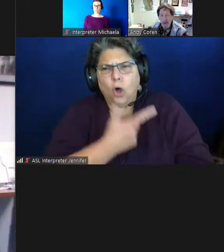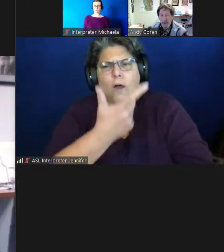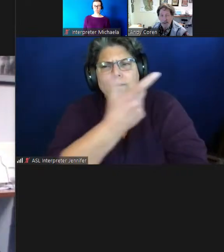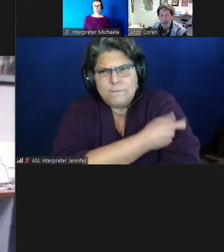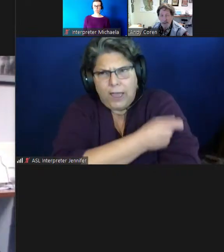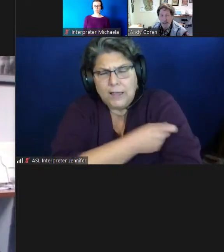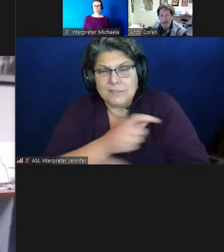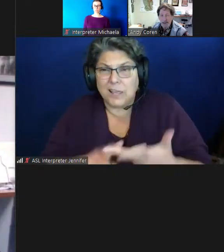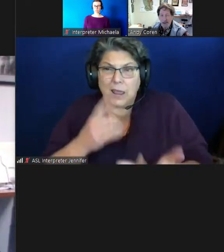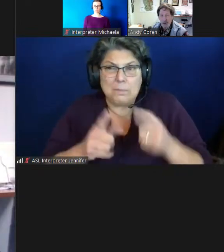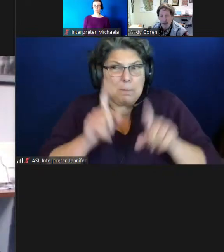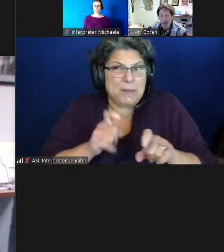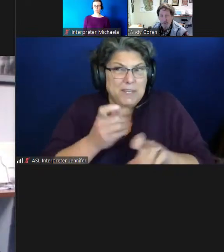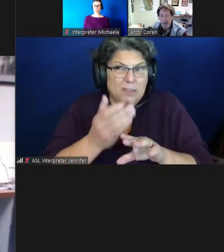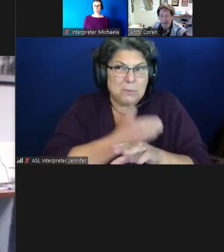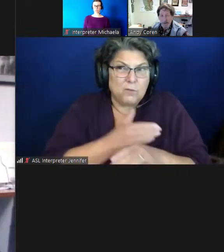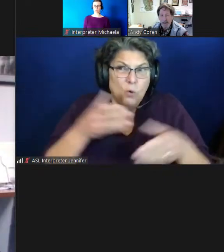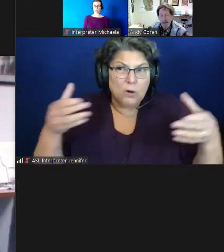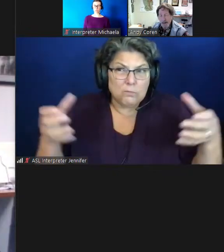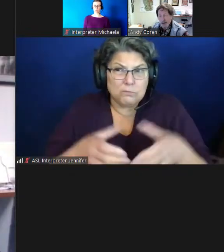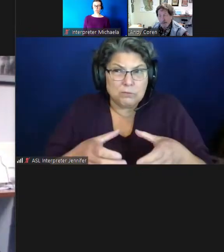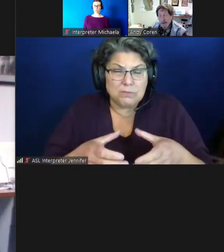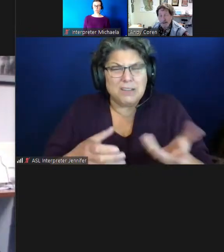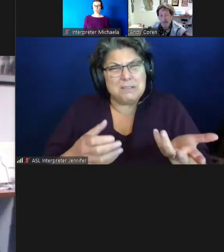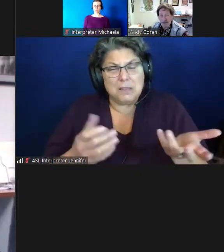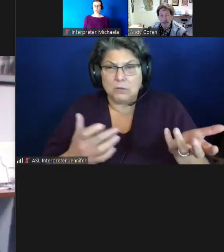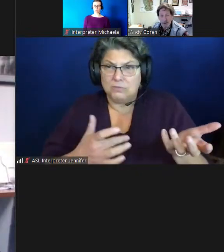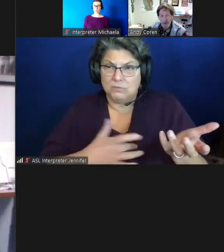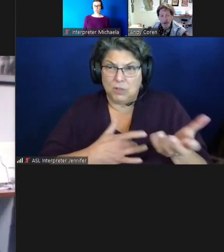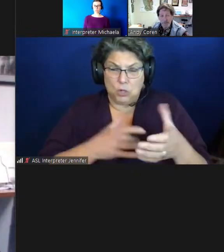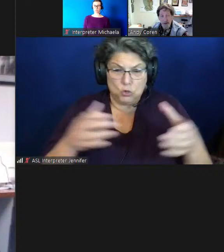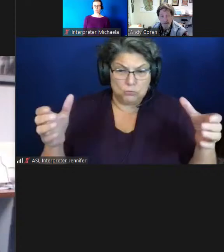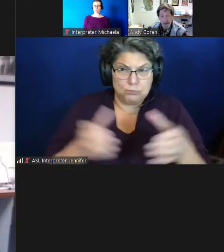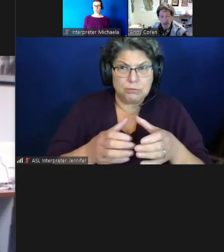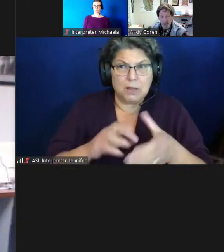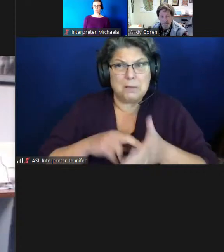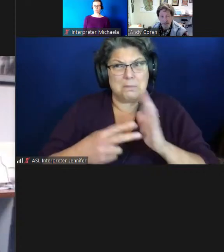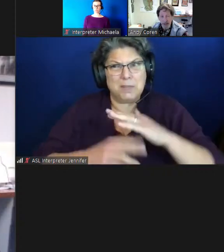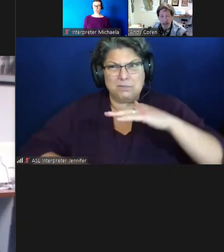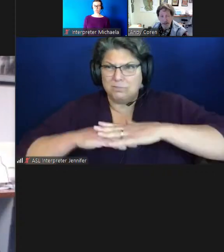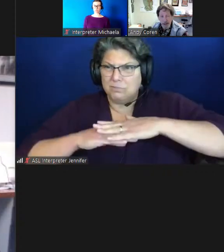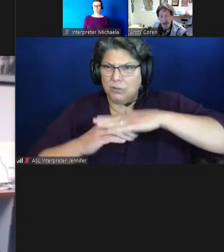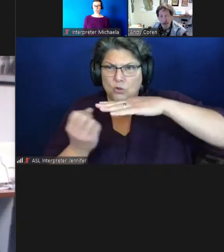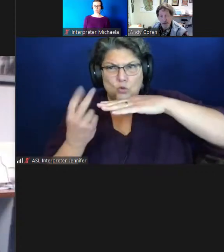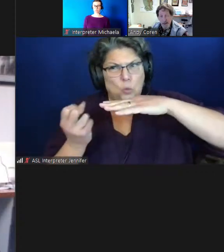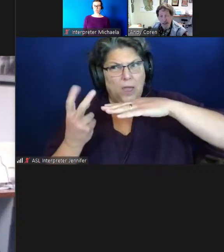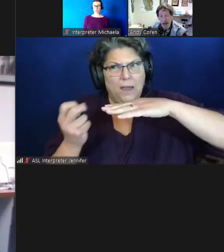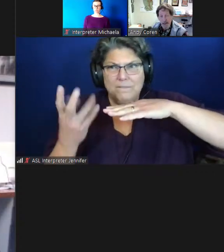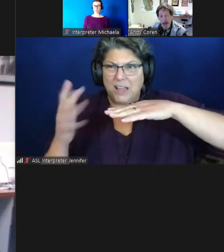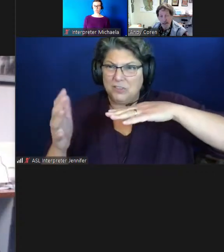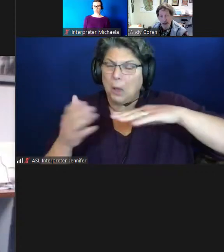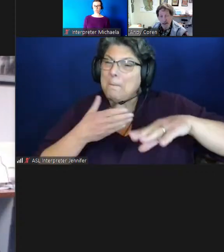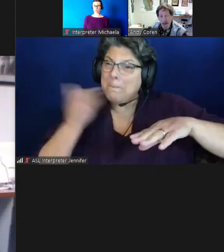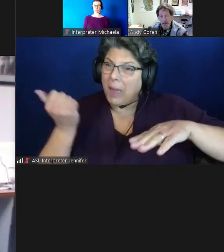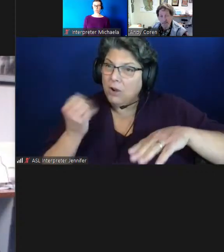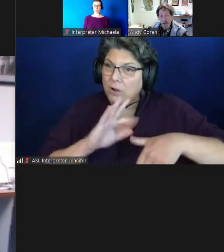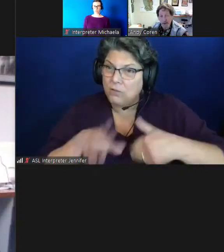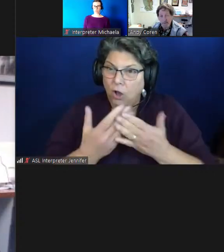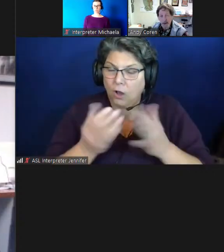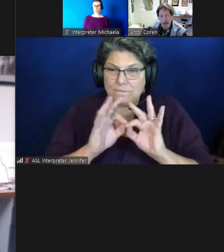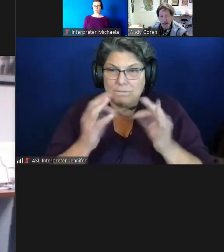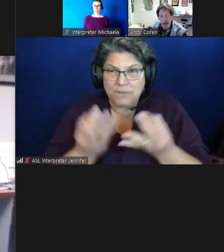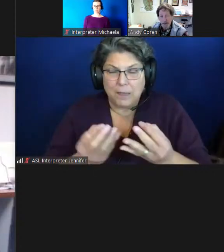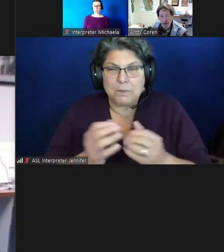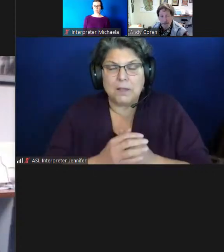Smaller, I would consider less than 12 people, and it's best if it's within your family group. Dr. Tomas Aragon, our